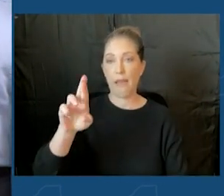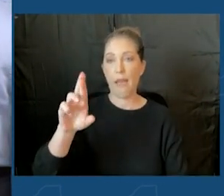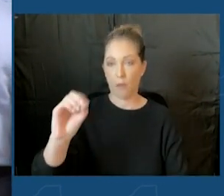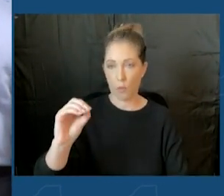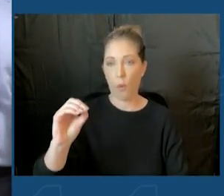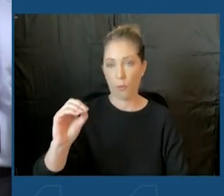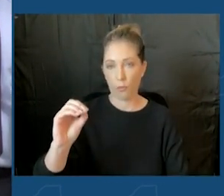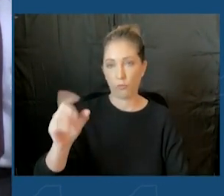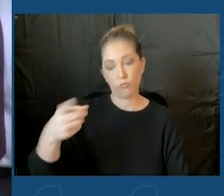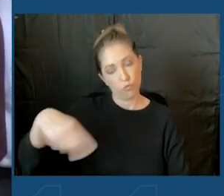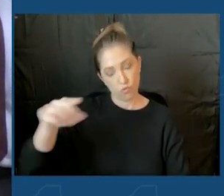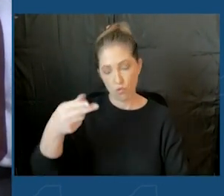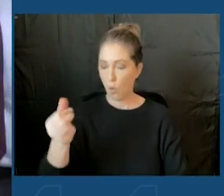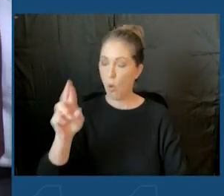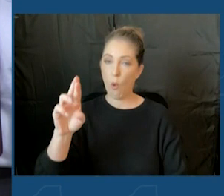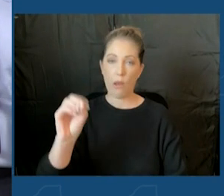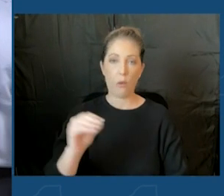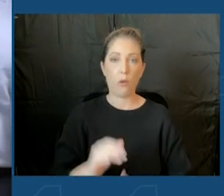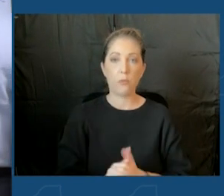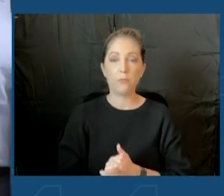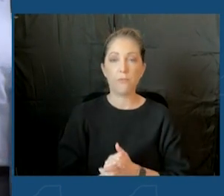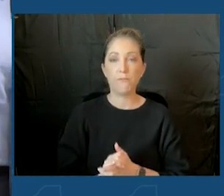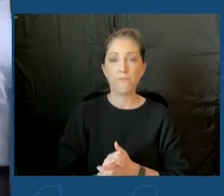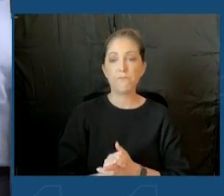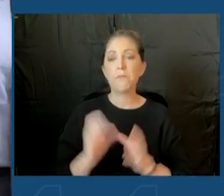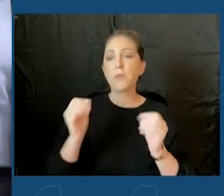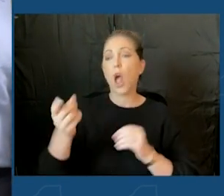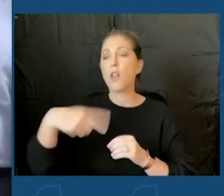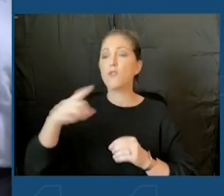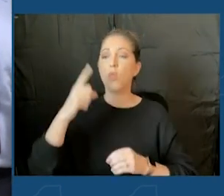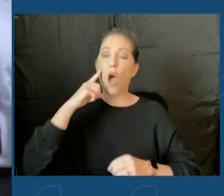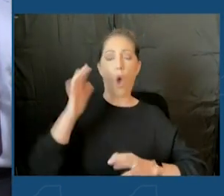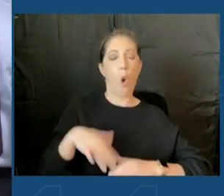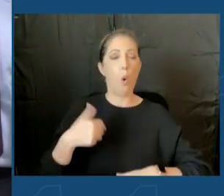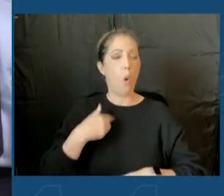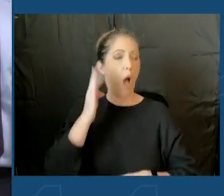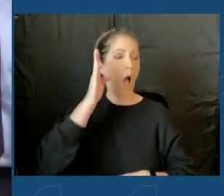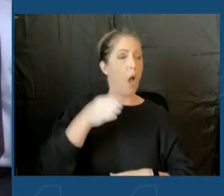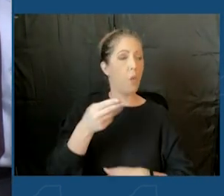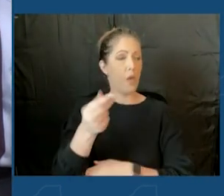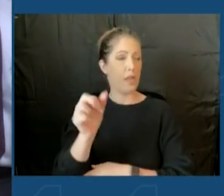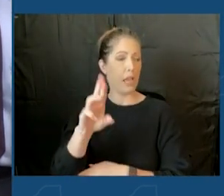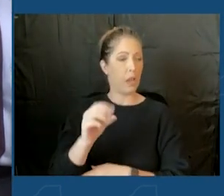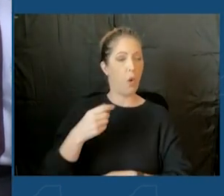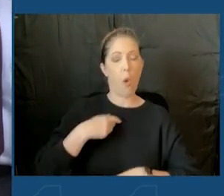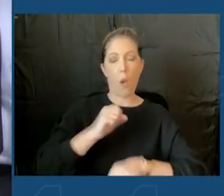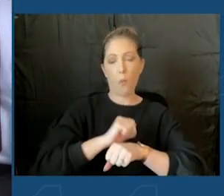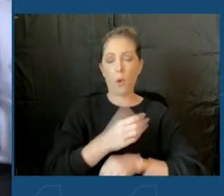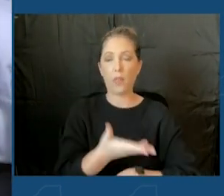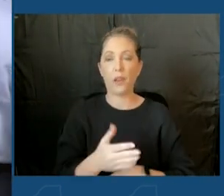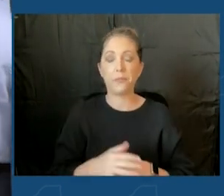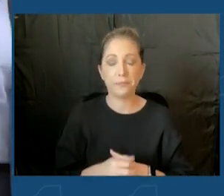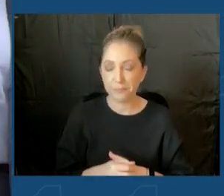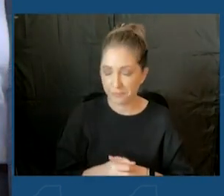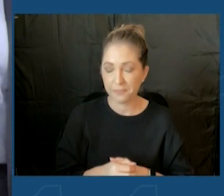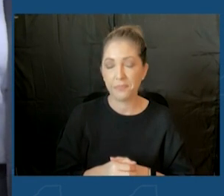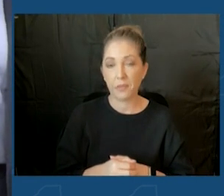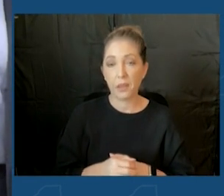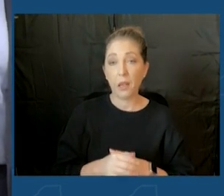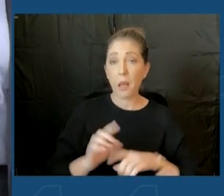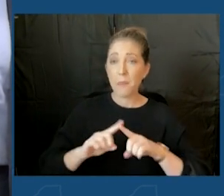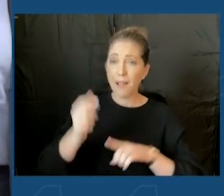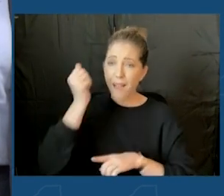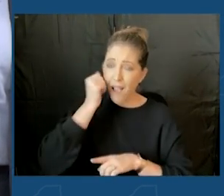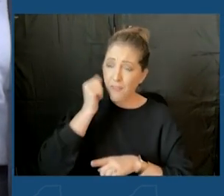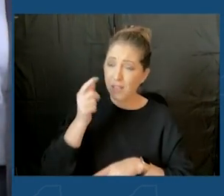went into this profession in search of that, I guarantee it. But simply by having the resiliency, the courage to keep doing what you do every day,